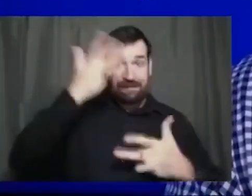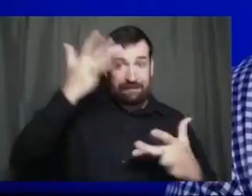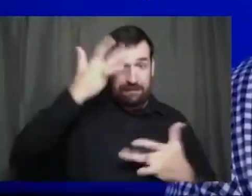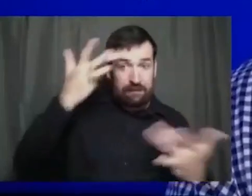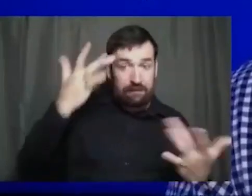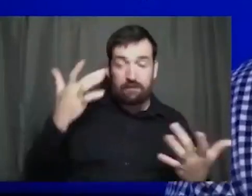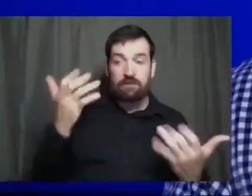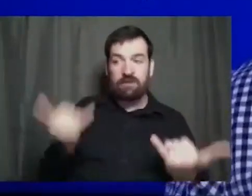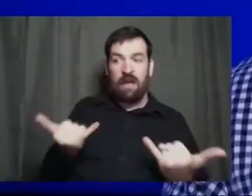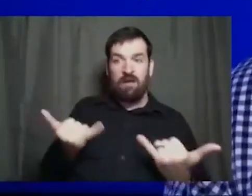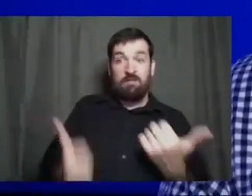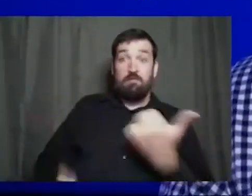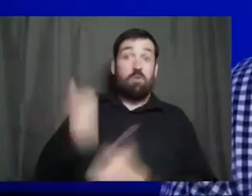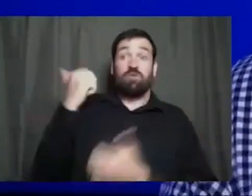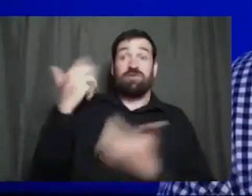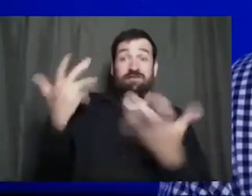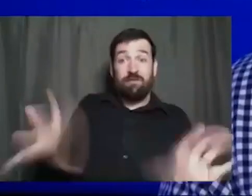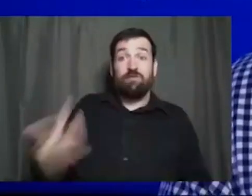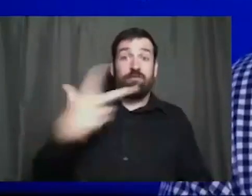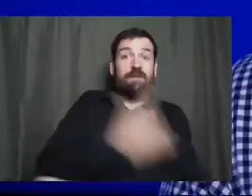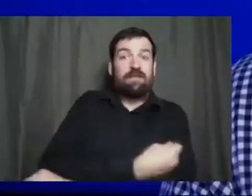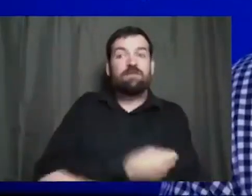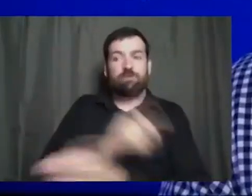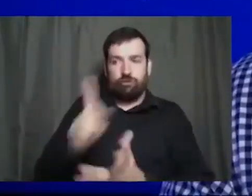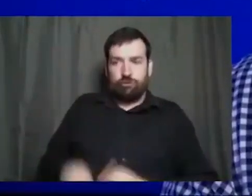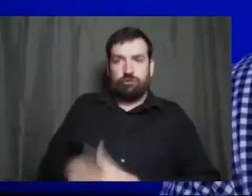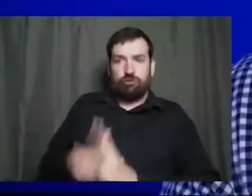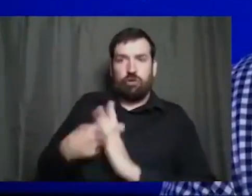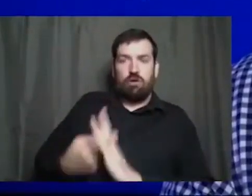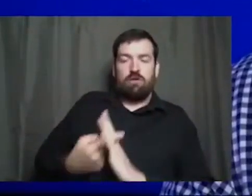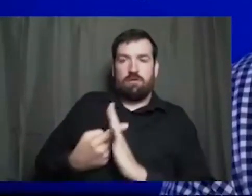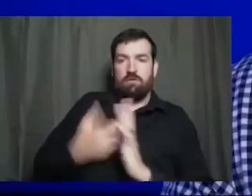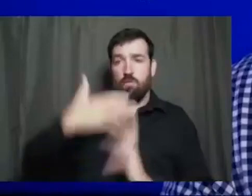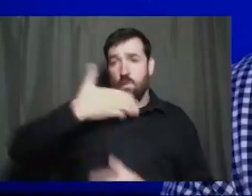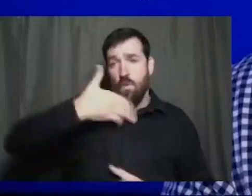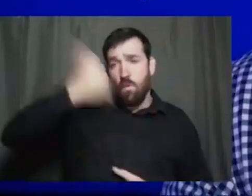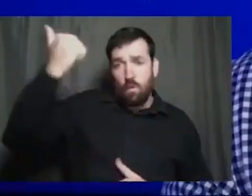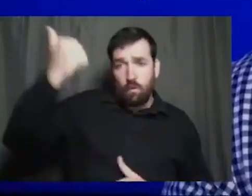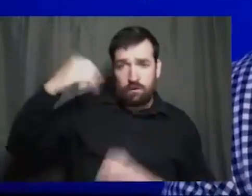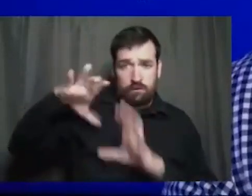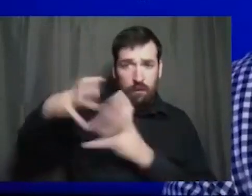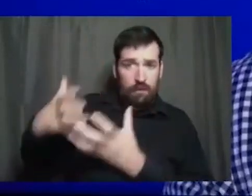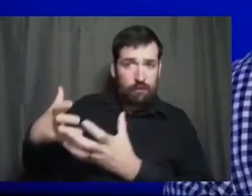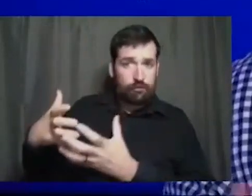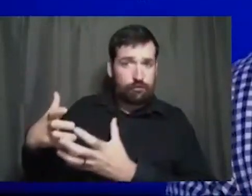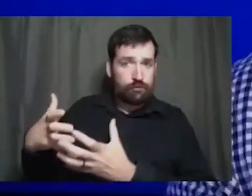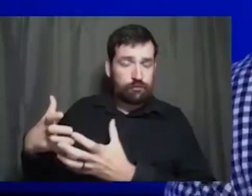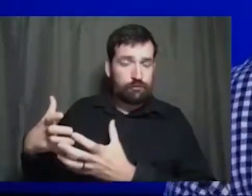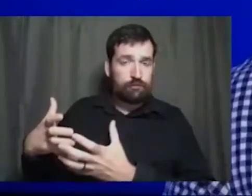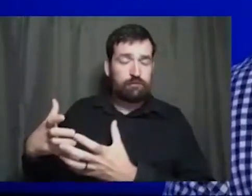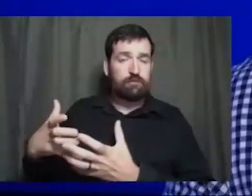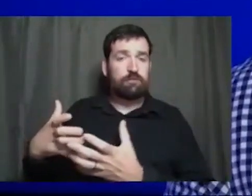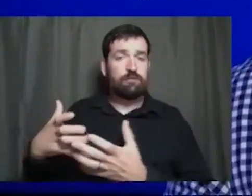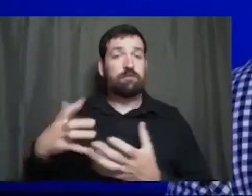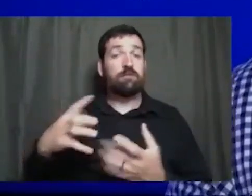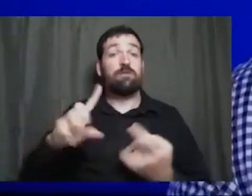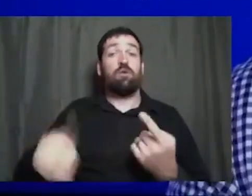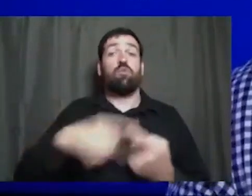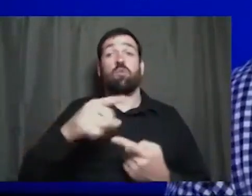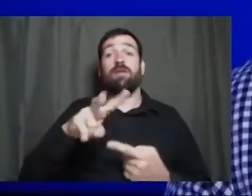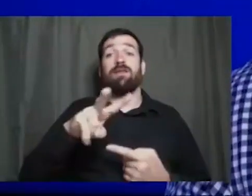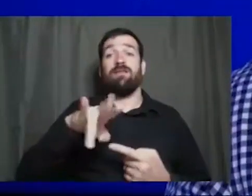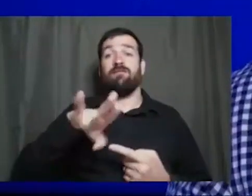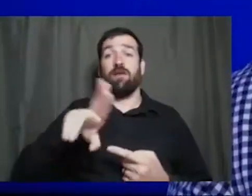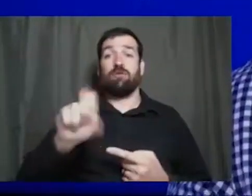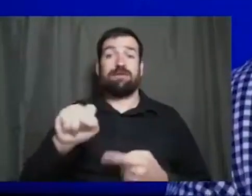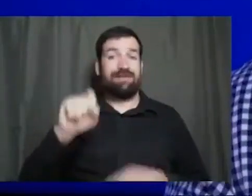vaccinated population, we started with our oldest individuals in our population. So when the virus can't transmit